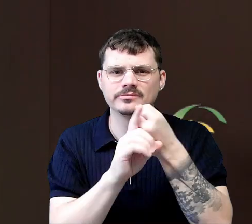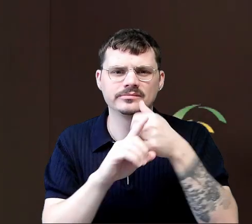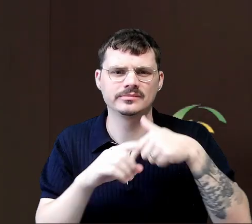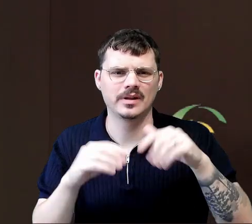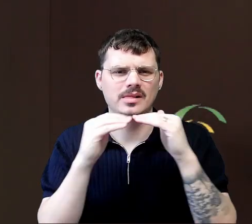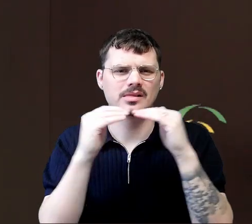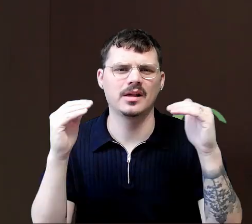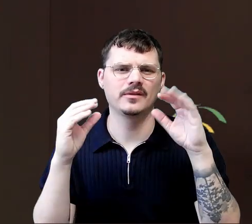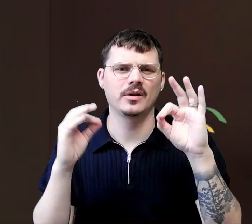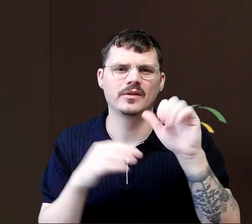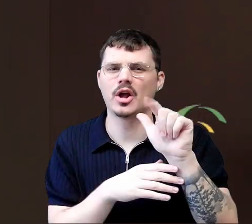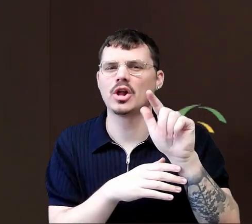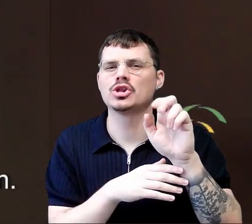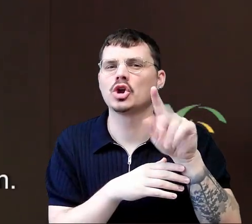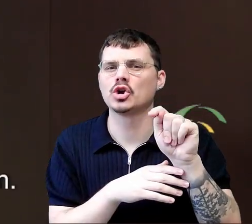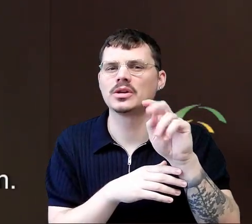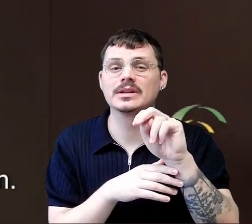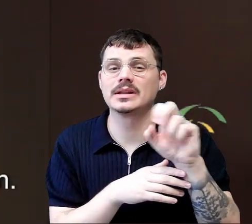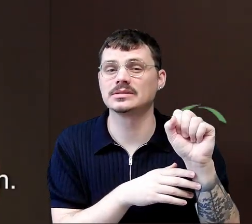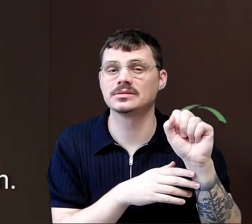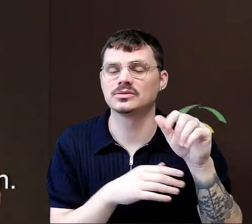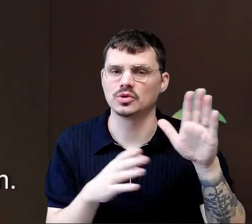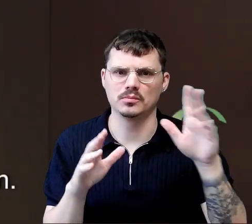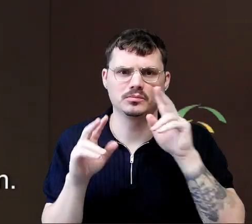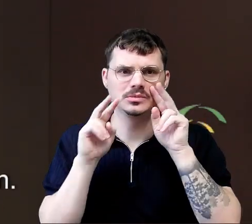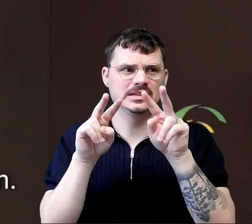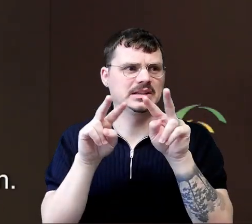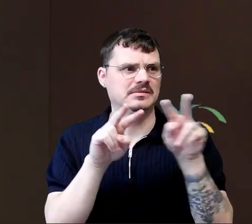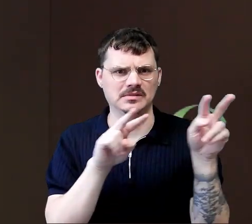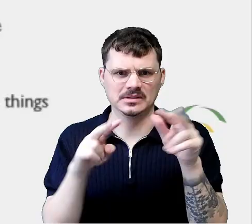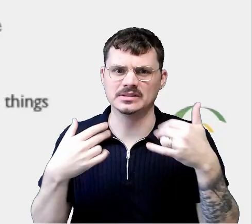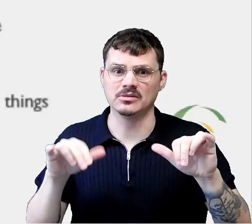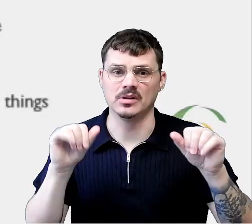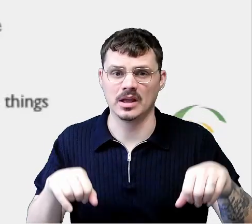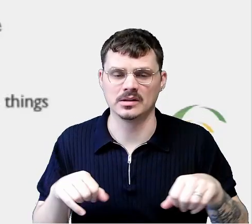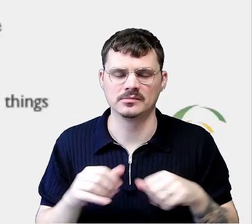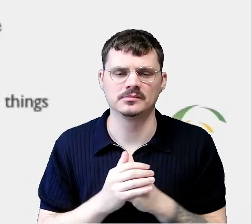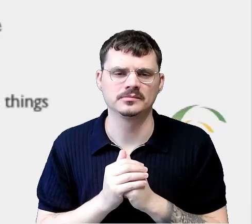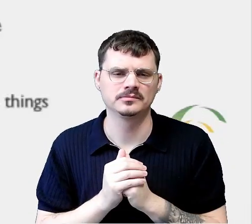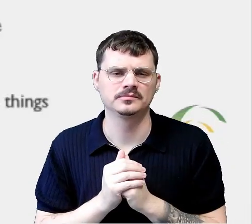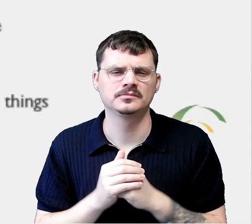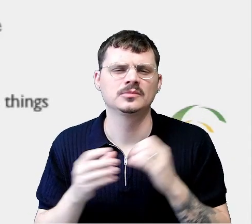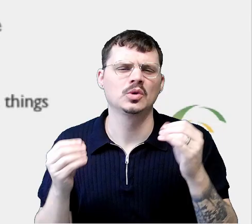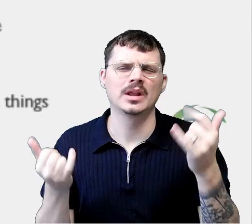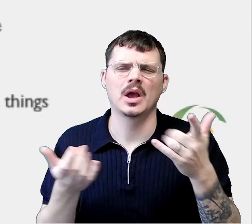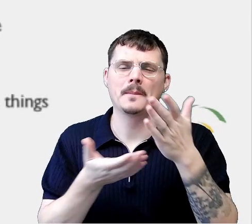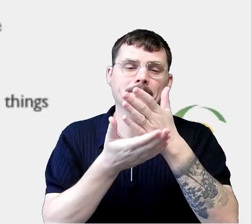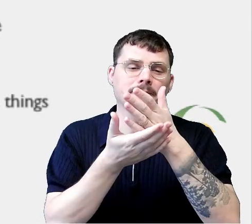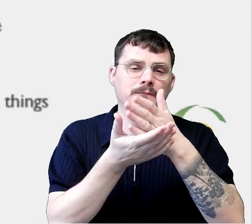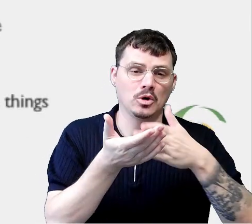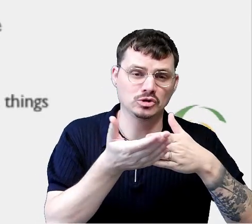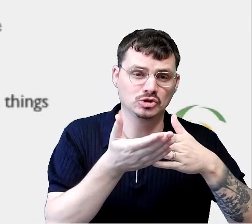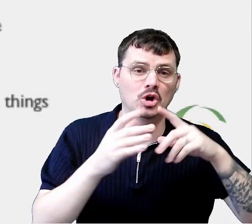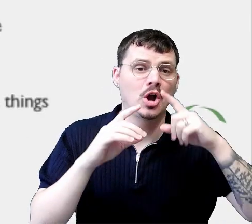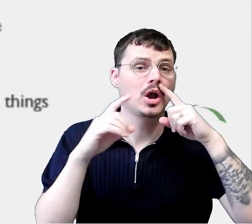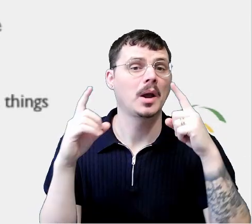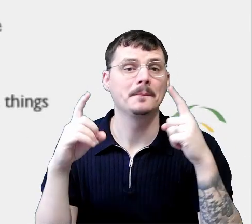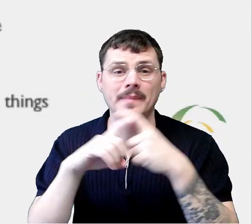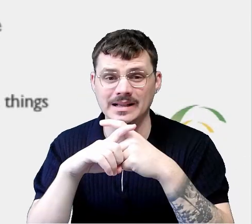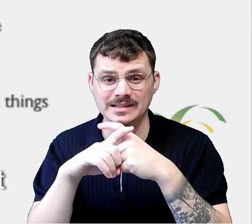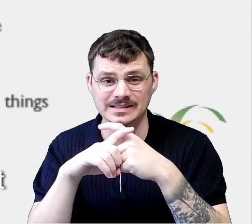of consciousness or alertness, their ability to perceive what's around them. What are partial complex